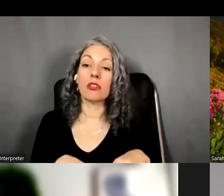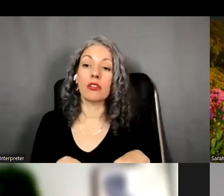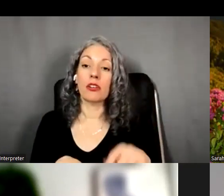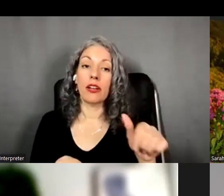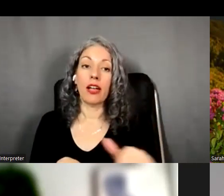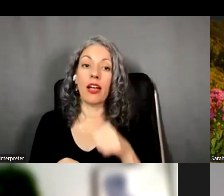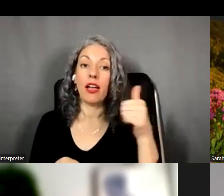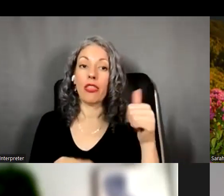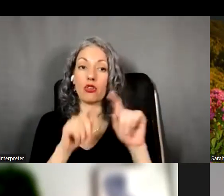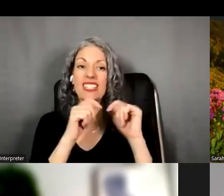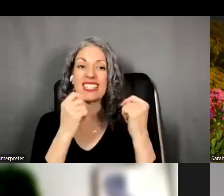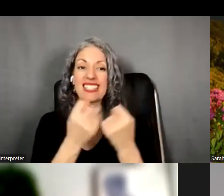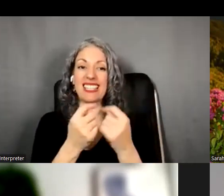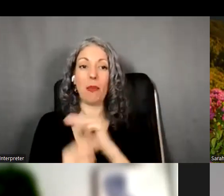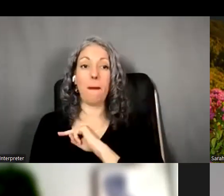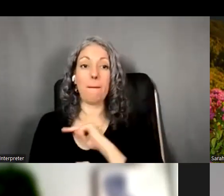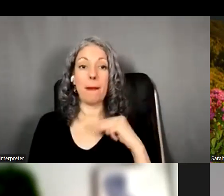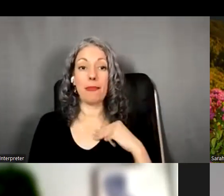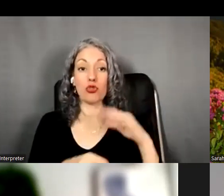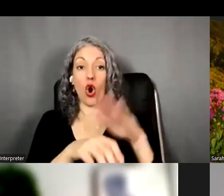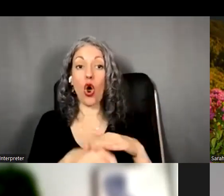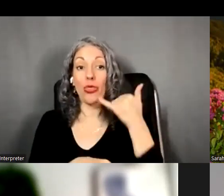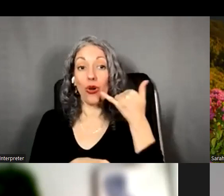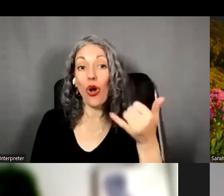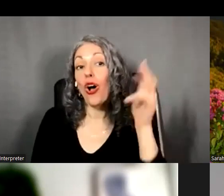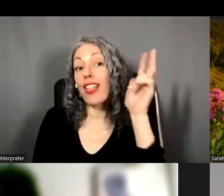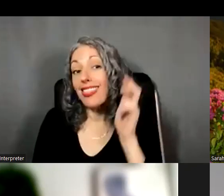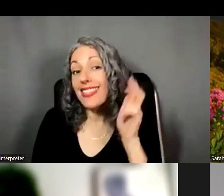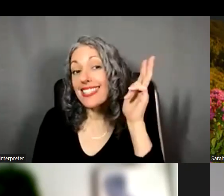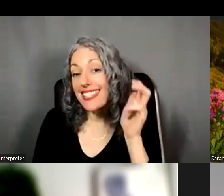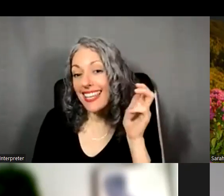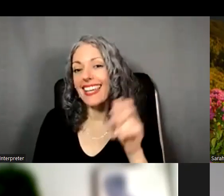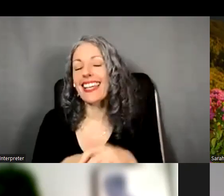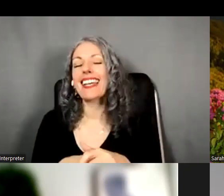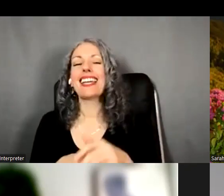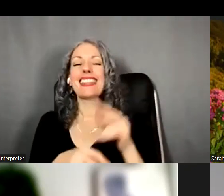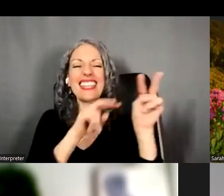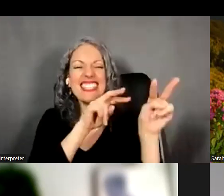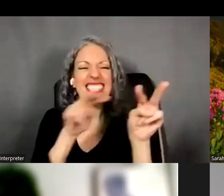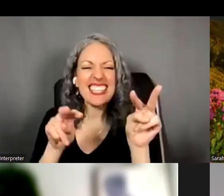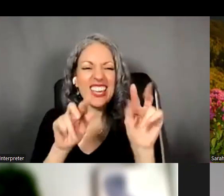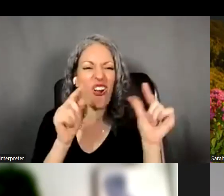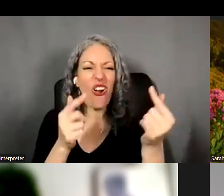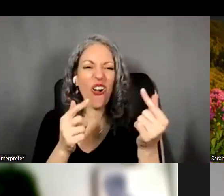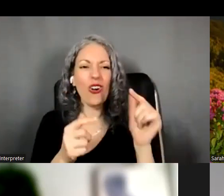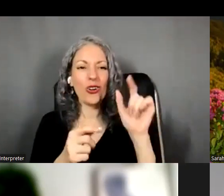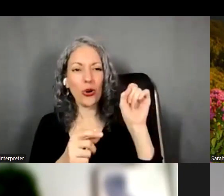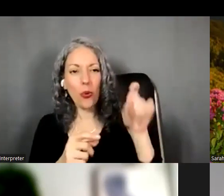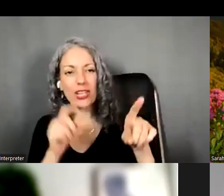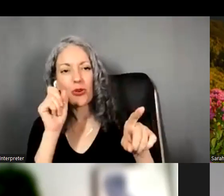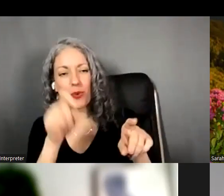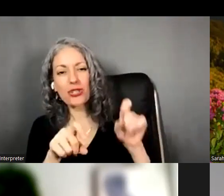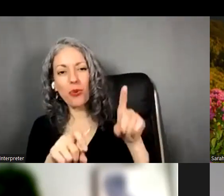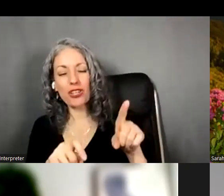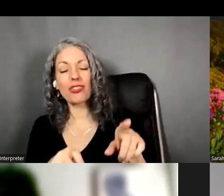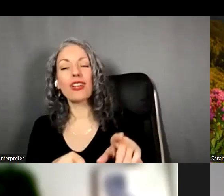the team members are actually on the call listening and tracking questions that you all are raising. So in real